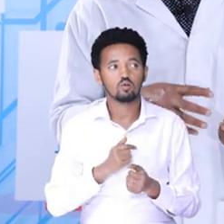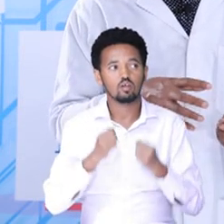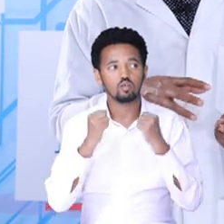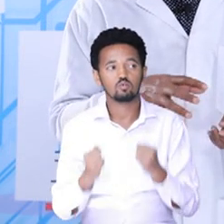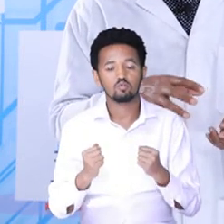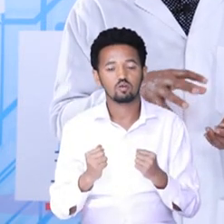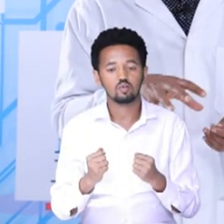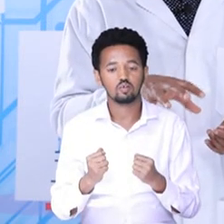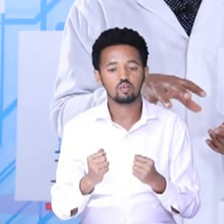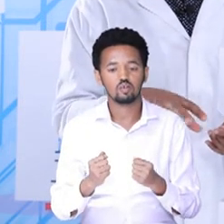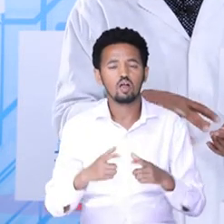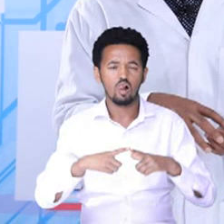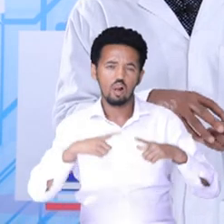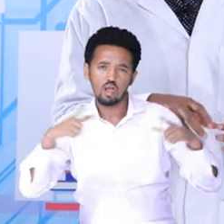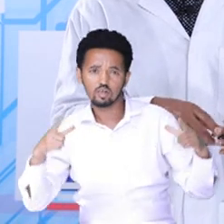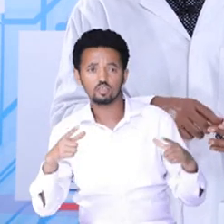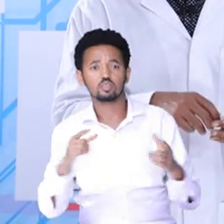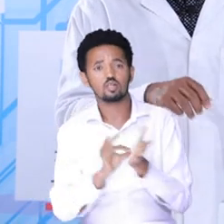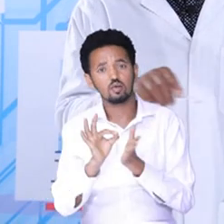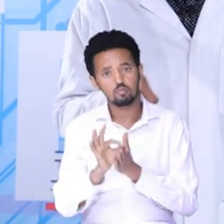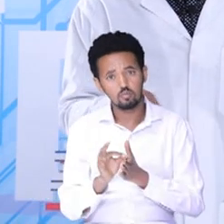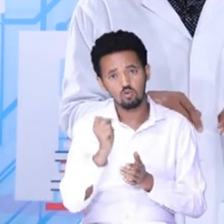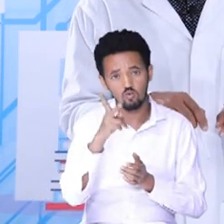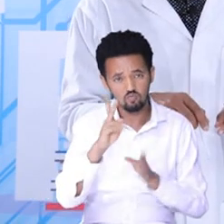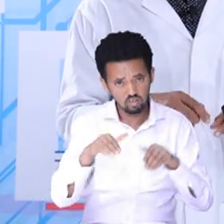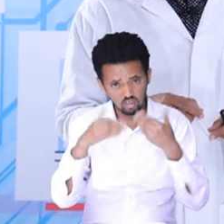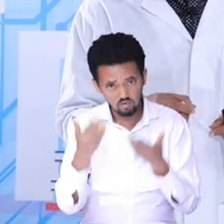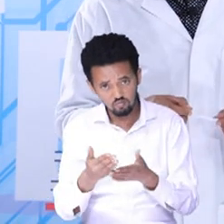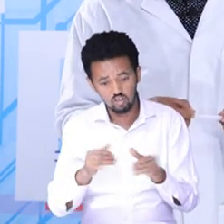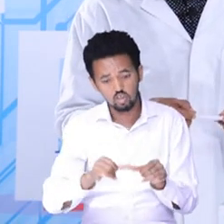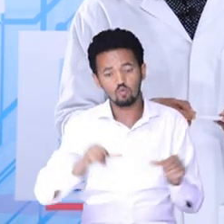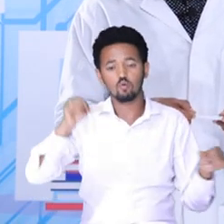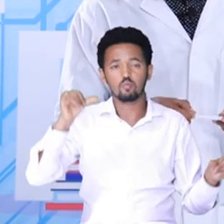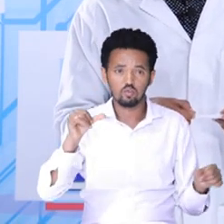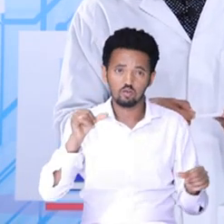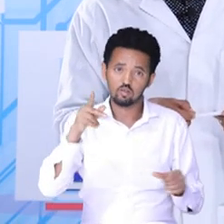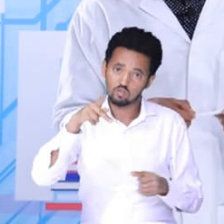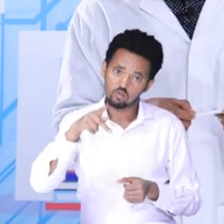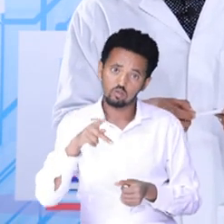find large number of peoples locating on a given kilometer square